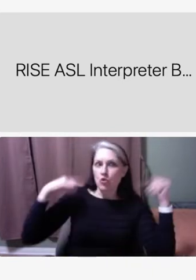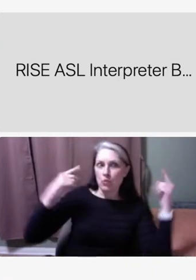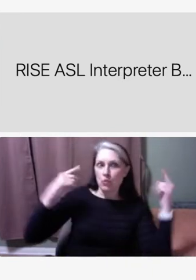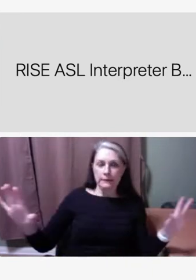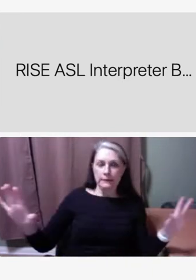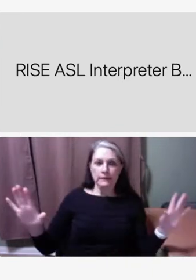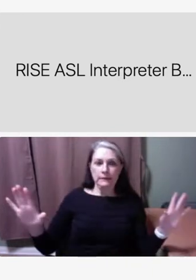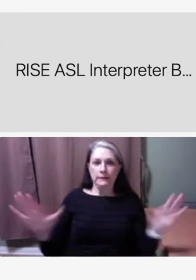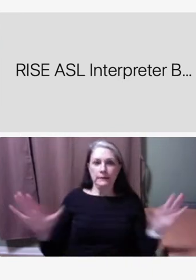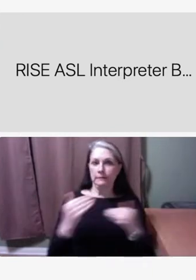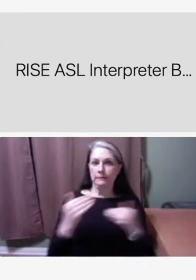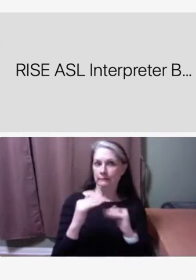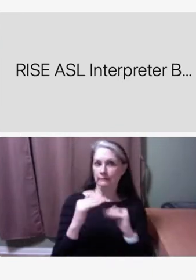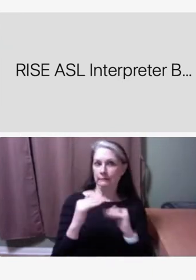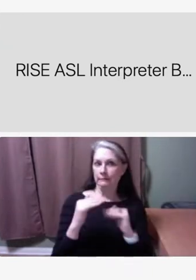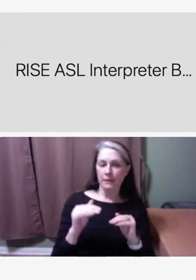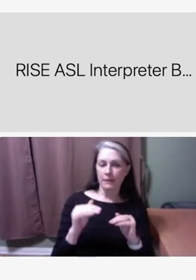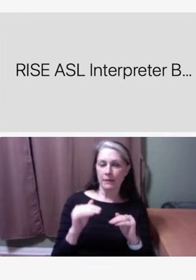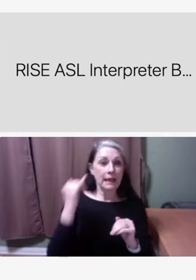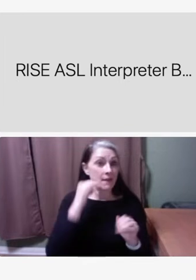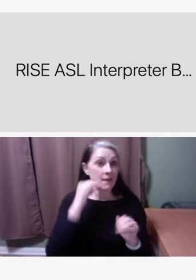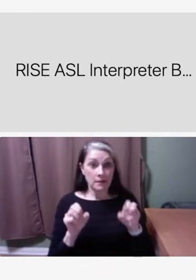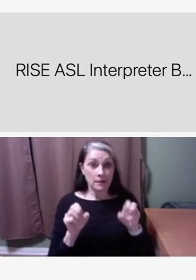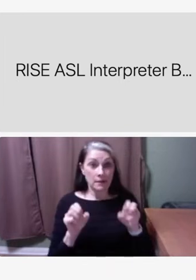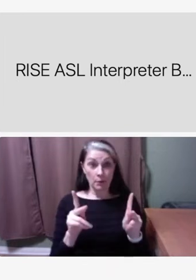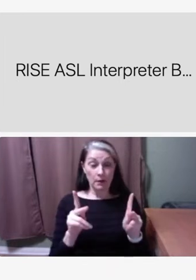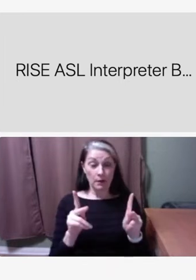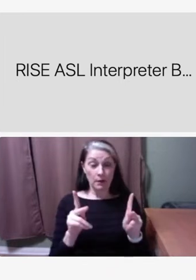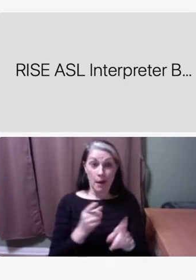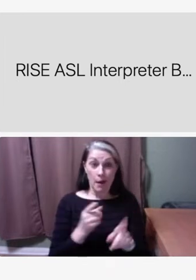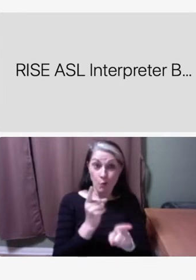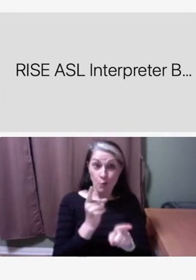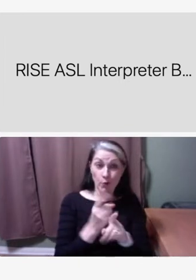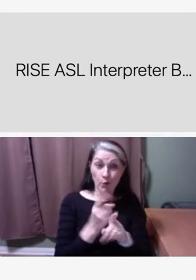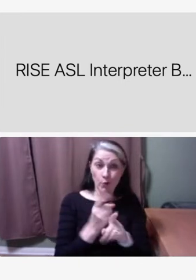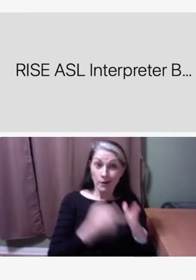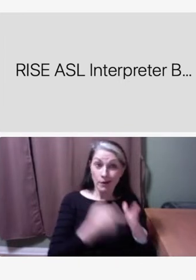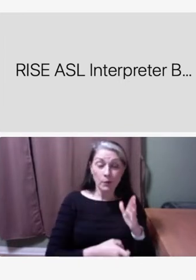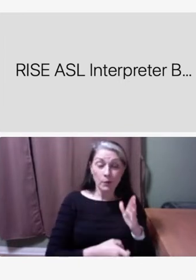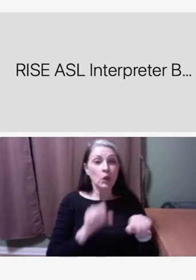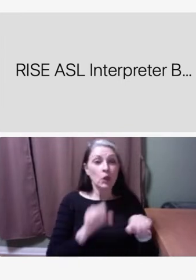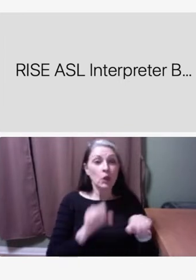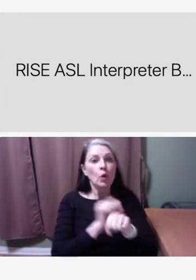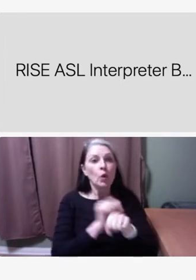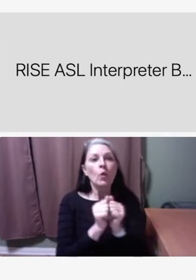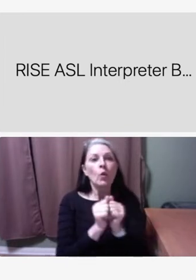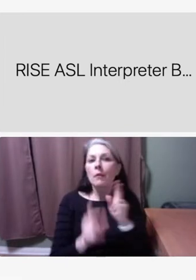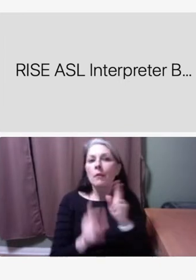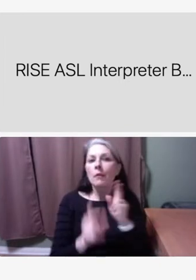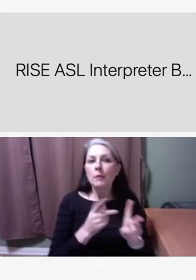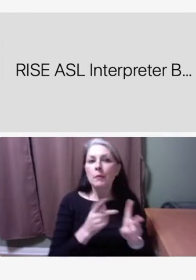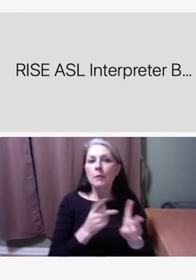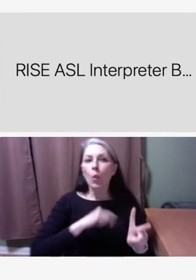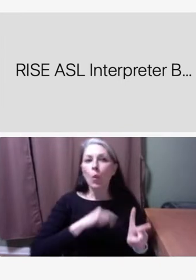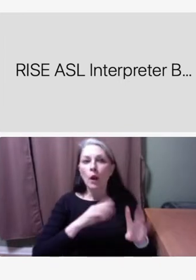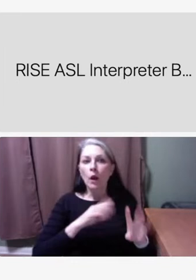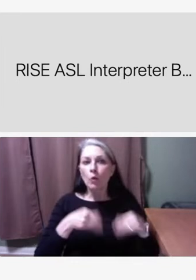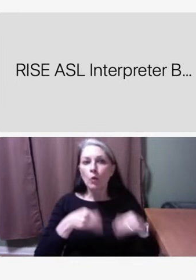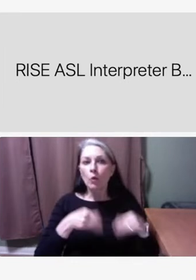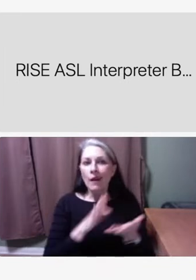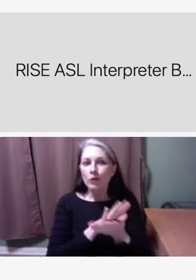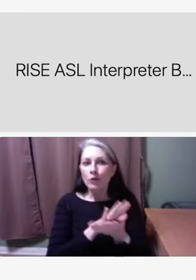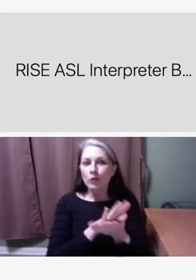it's allowable and it's an appropriate expense, we really like to work with people to make sure that we're providing our schools, our students, our